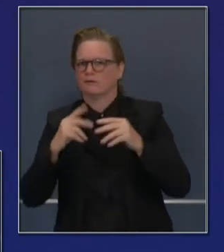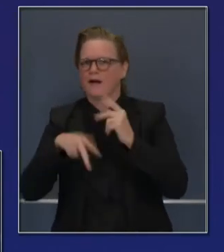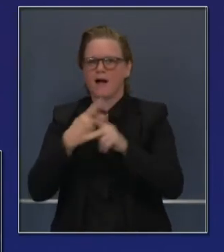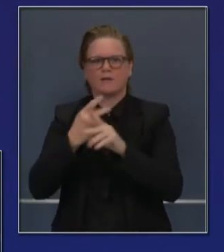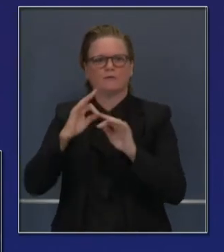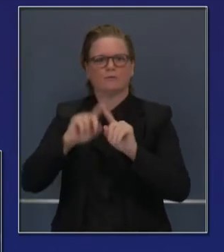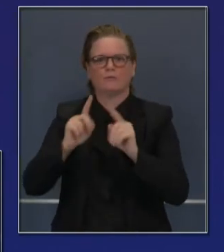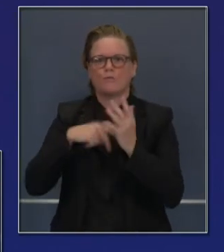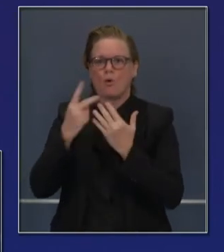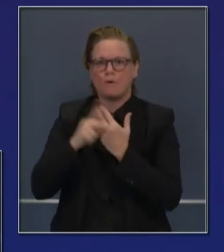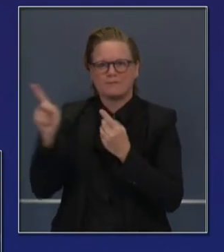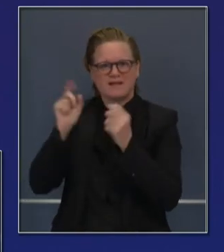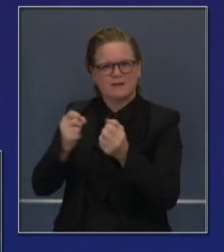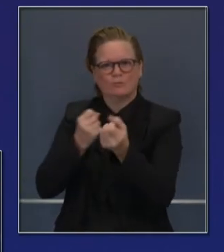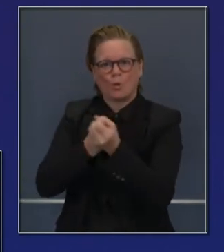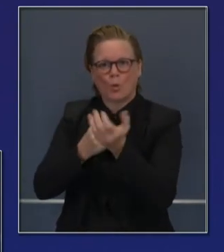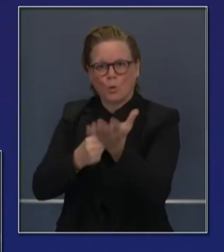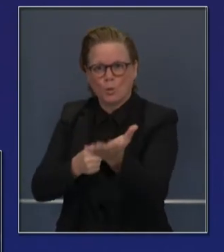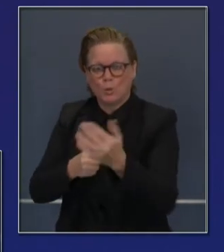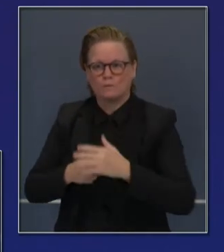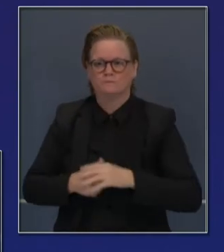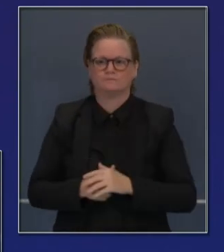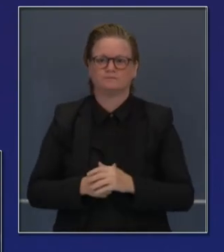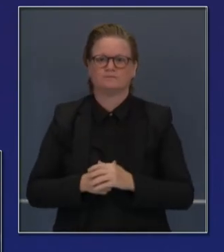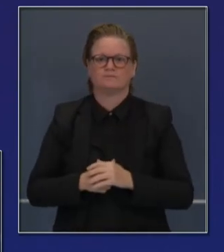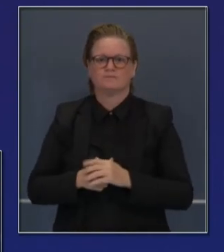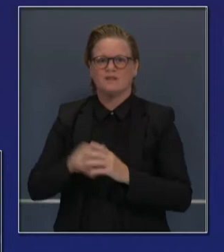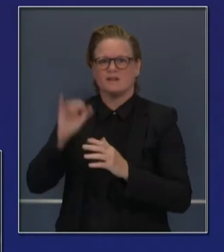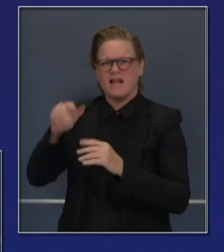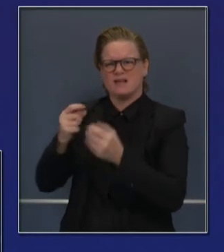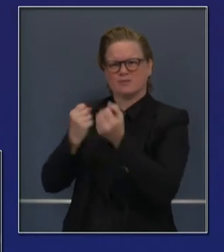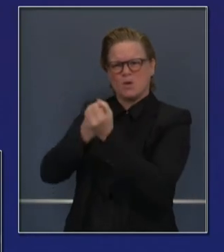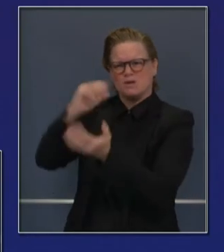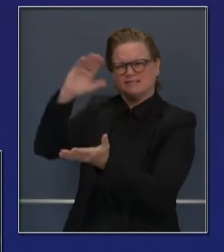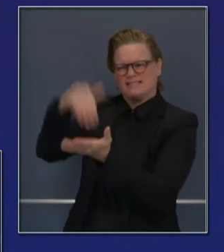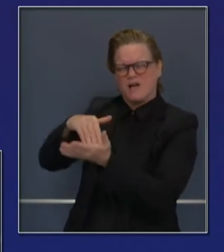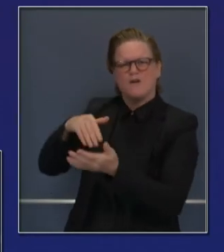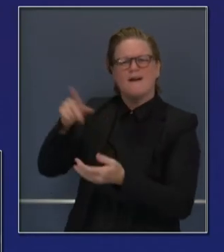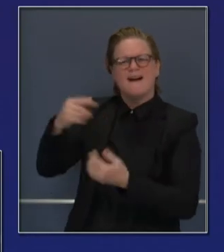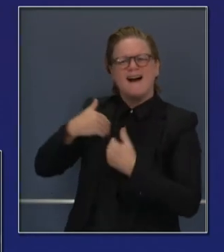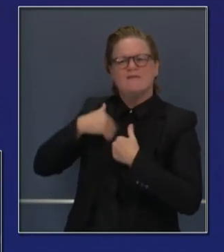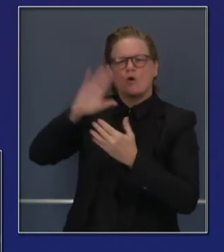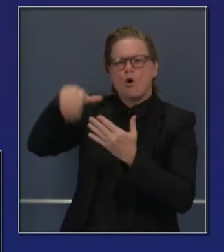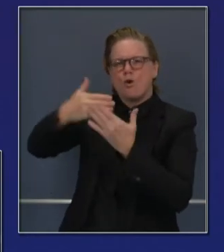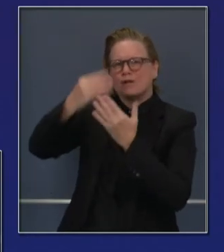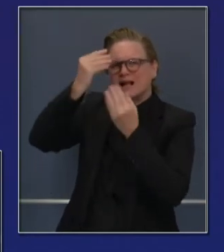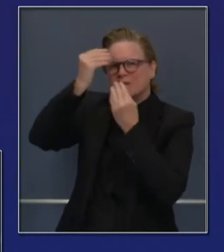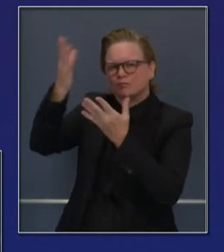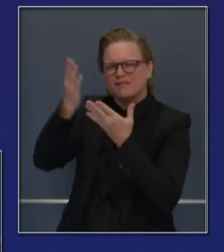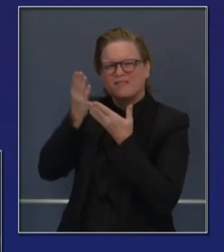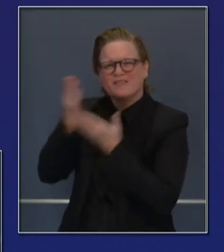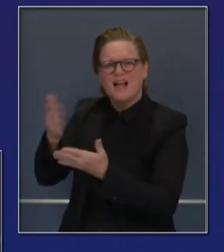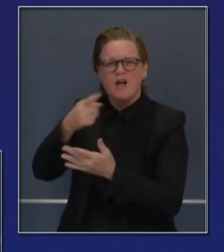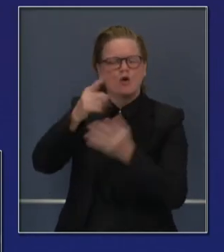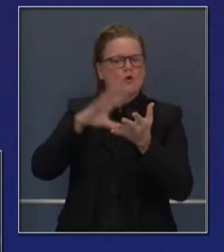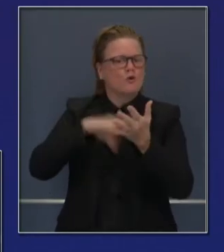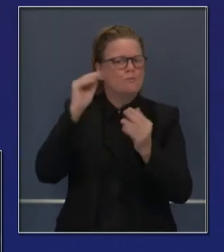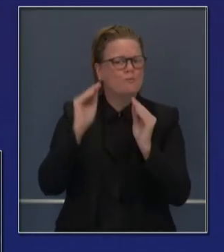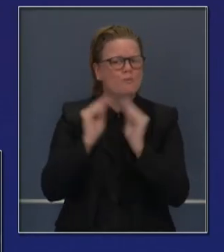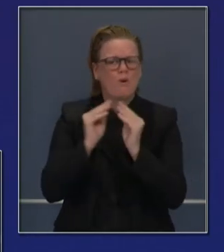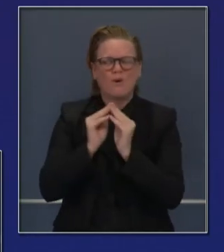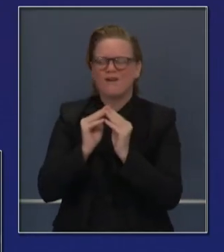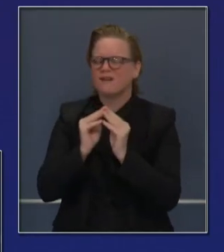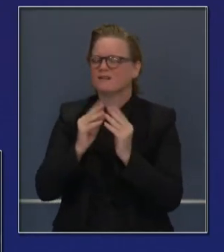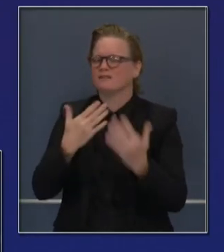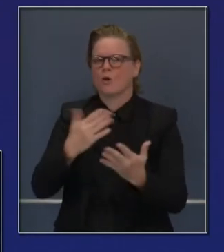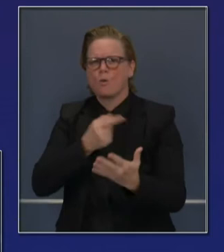centers have all the information. It's important to access to get more information so you can get